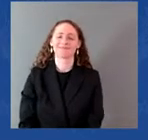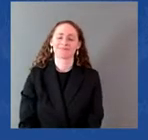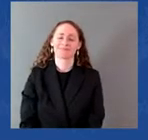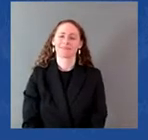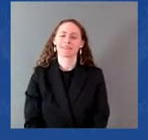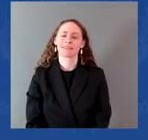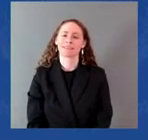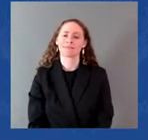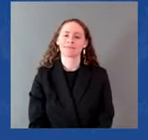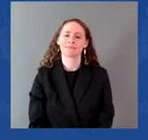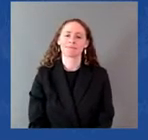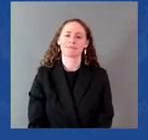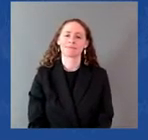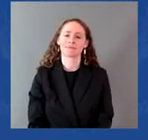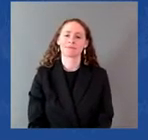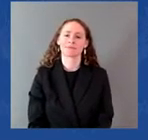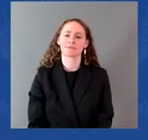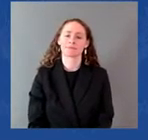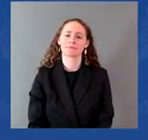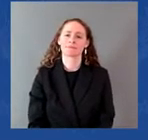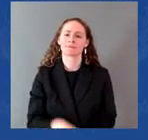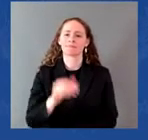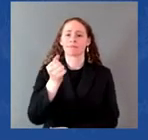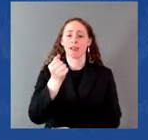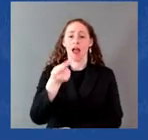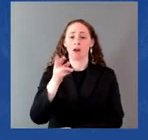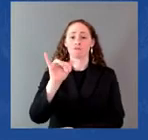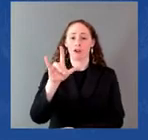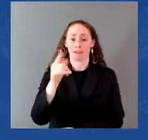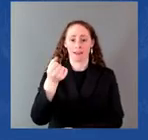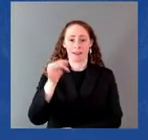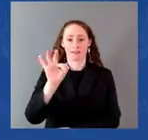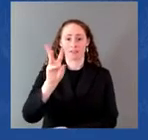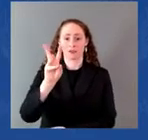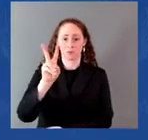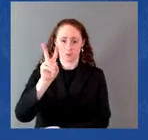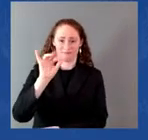a sitting here in the East Room where Robert